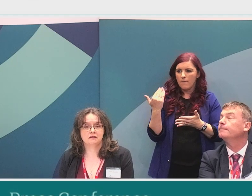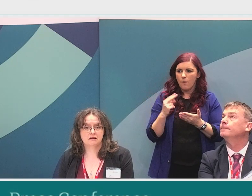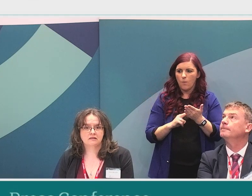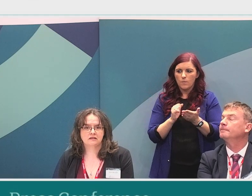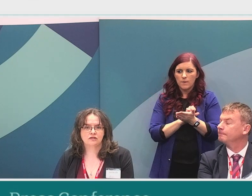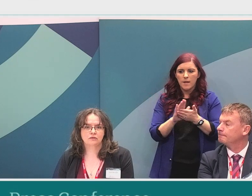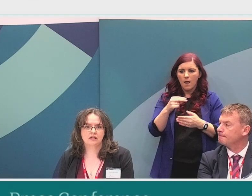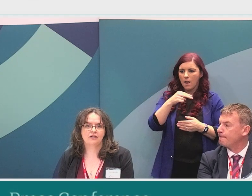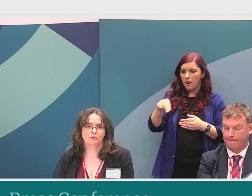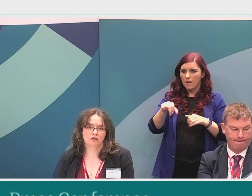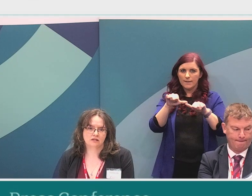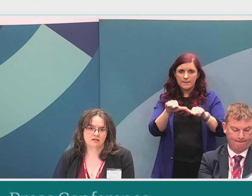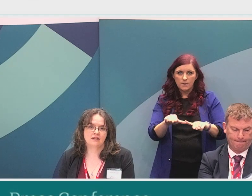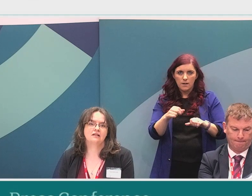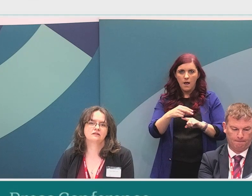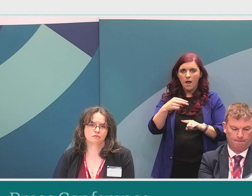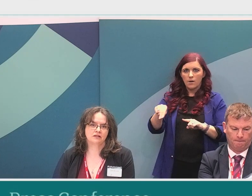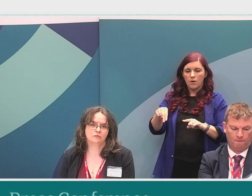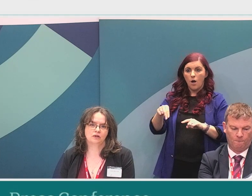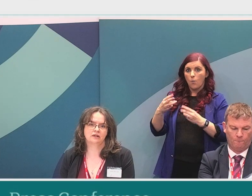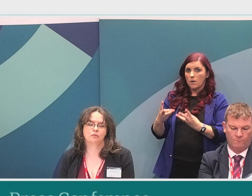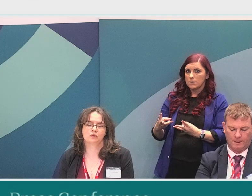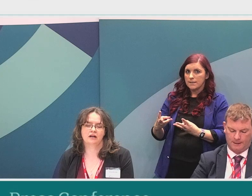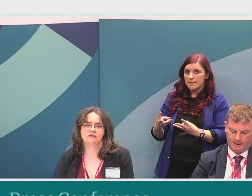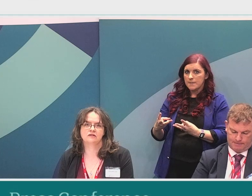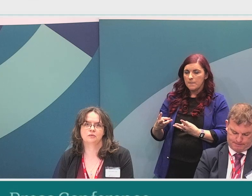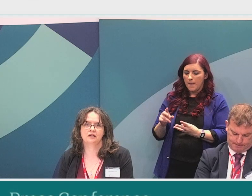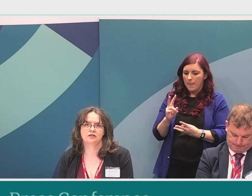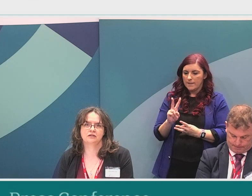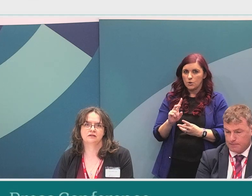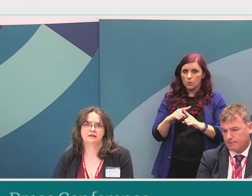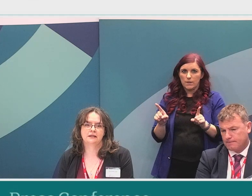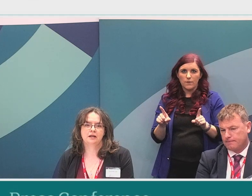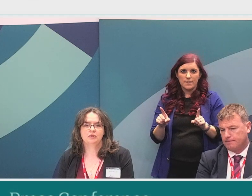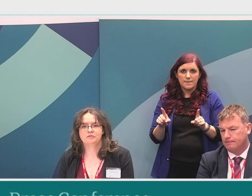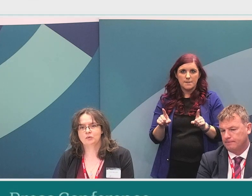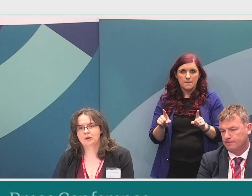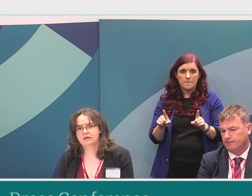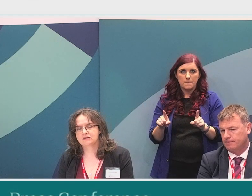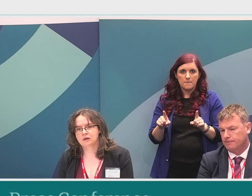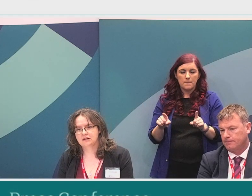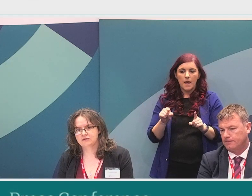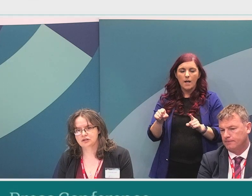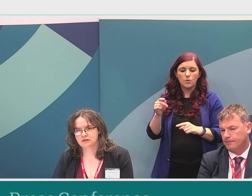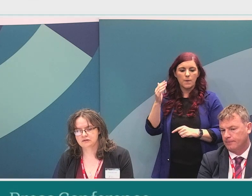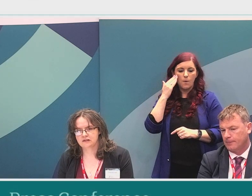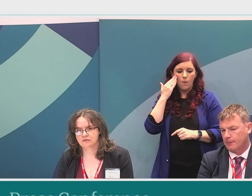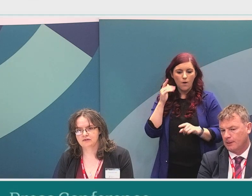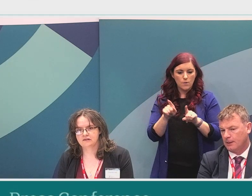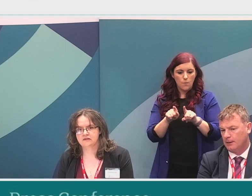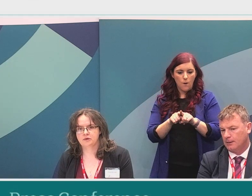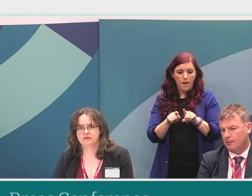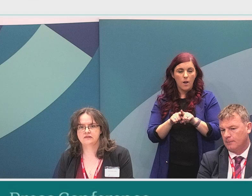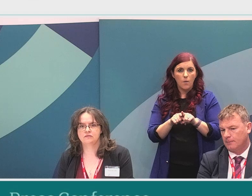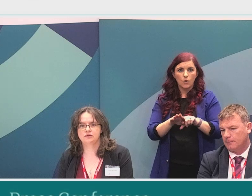like non-consensual and unwanted, and that's the reason why we have this terminology. Please be aware as well that for childhood sexual